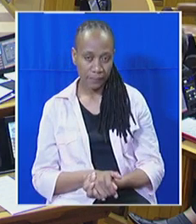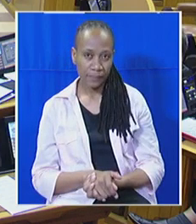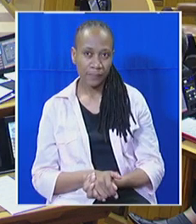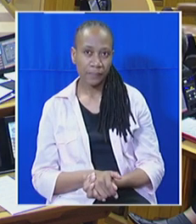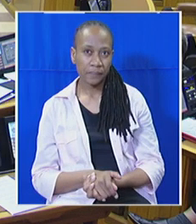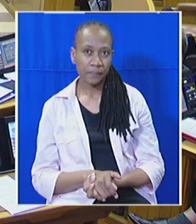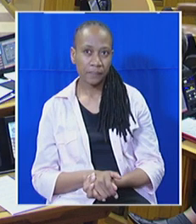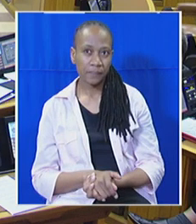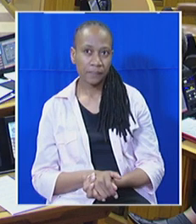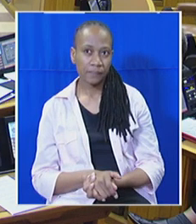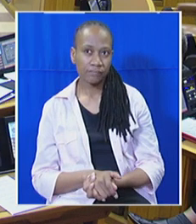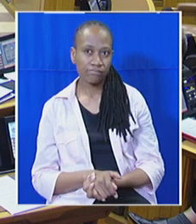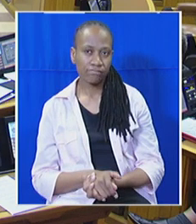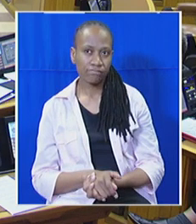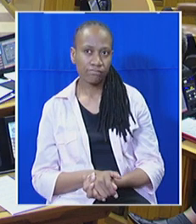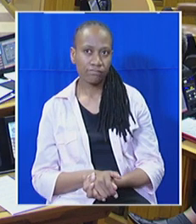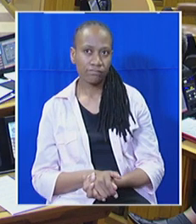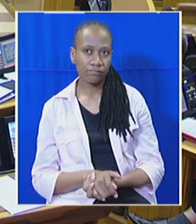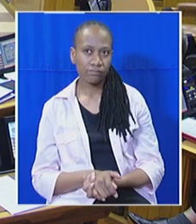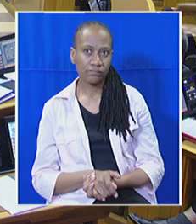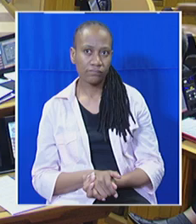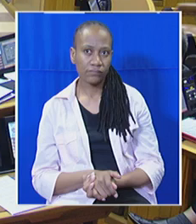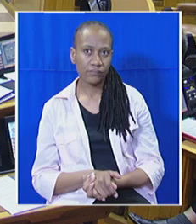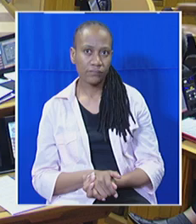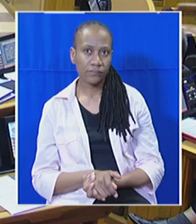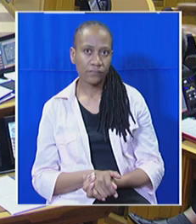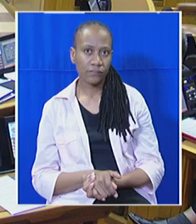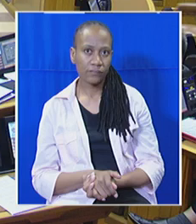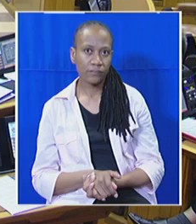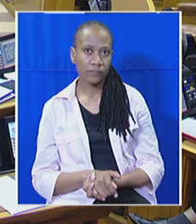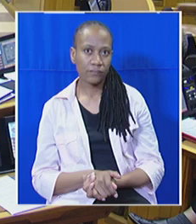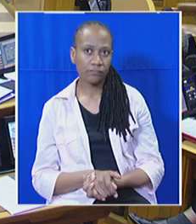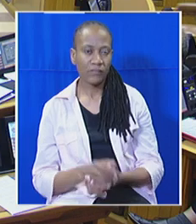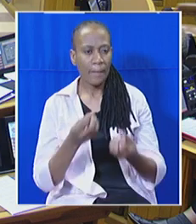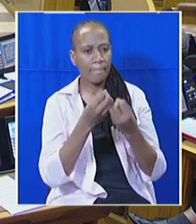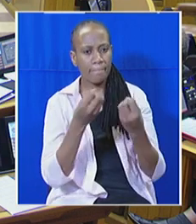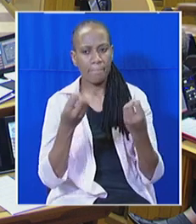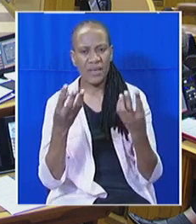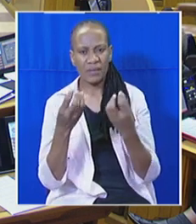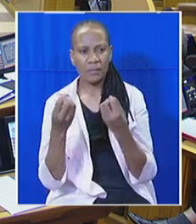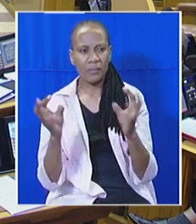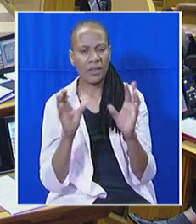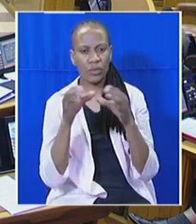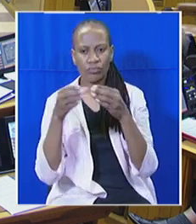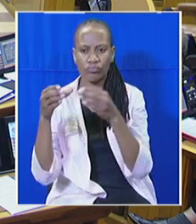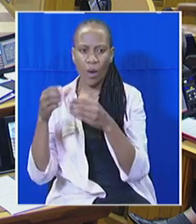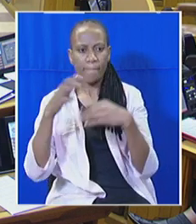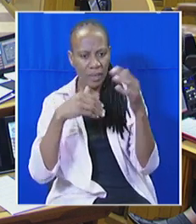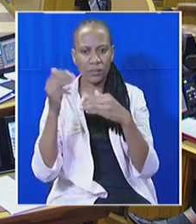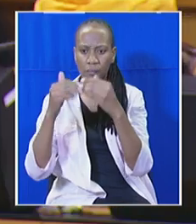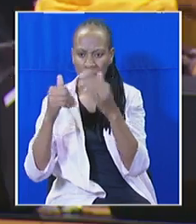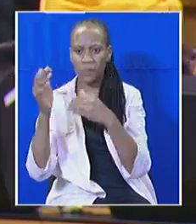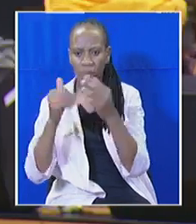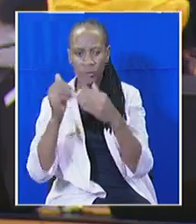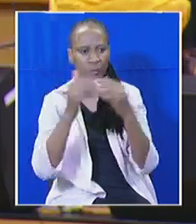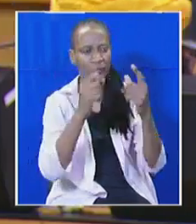seeing that there are a number of contractors that have been defaulting in terms of this contract, can